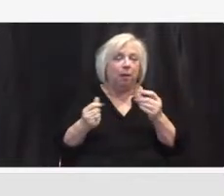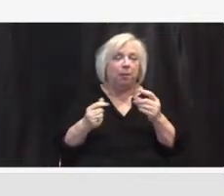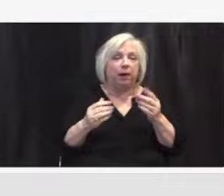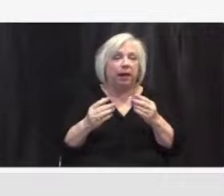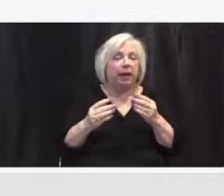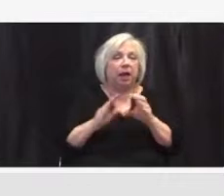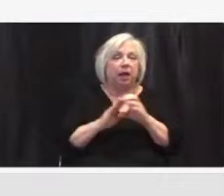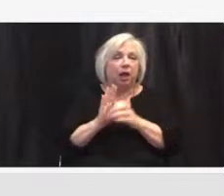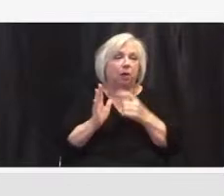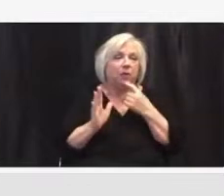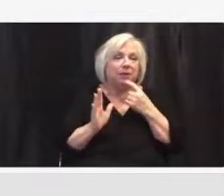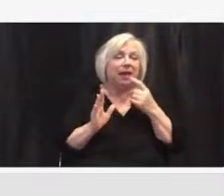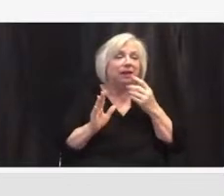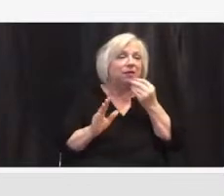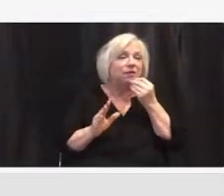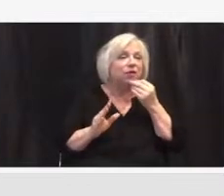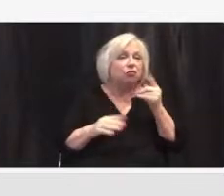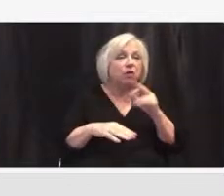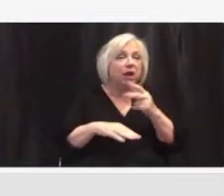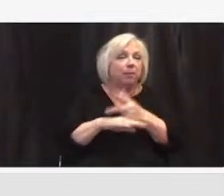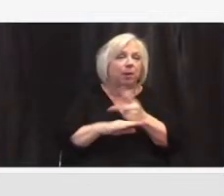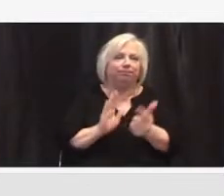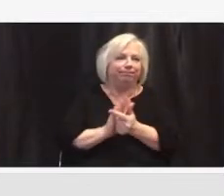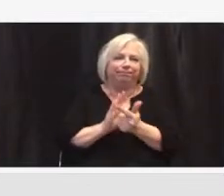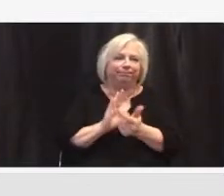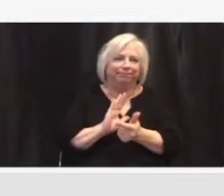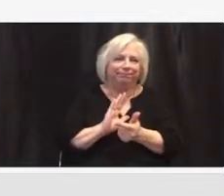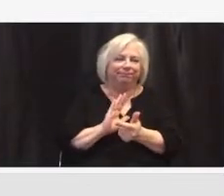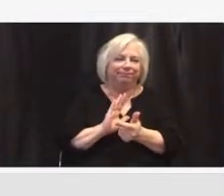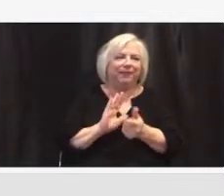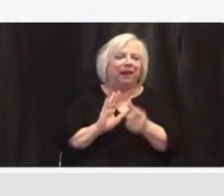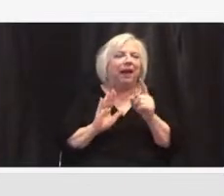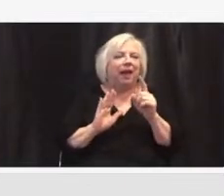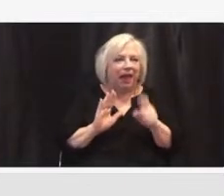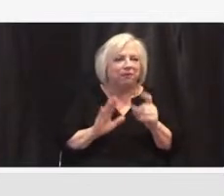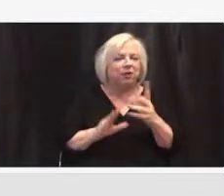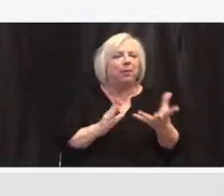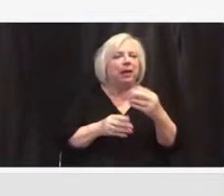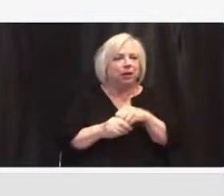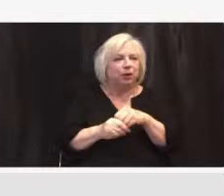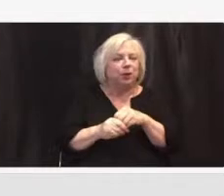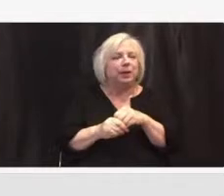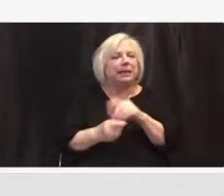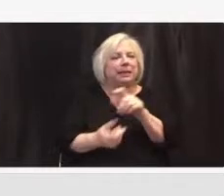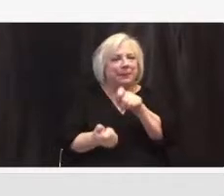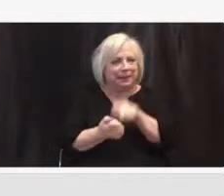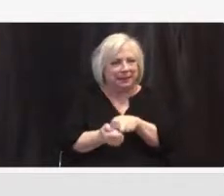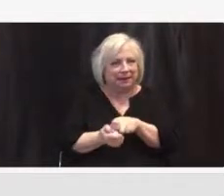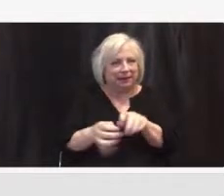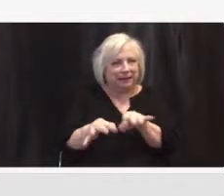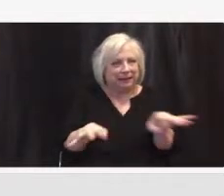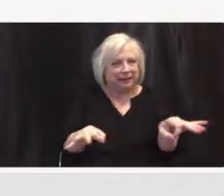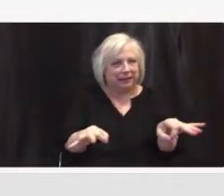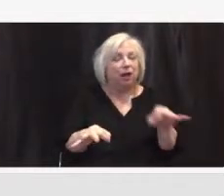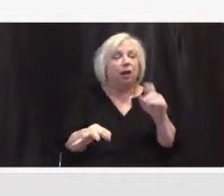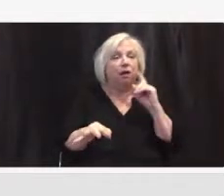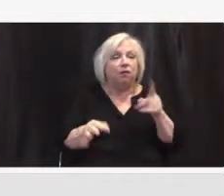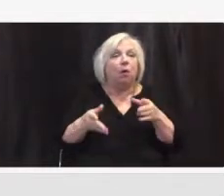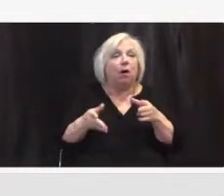code. For this one, it would have to be spelled out specifically to be allowed, since it's a short-term